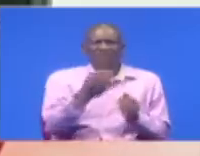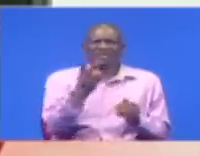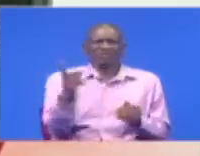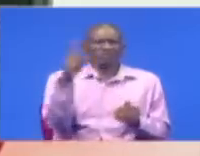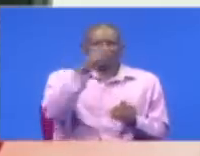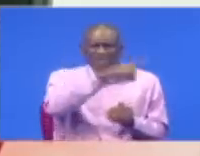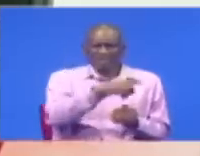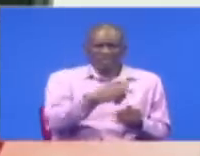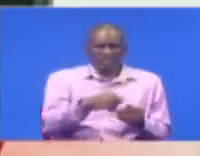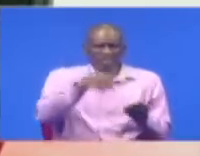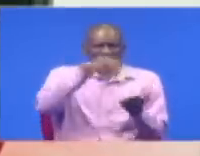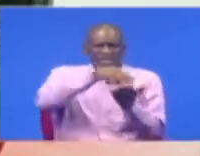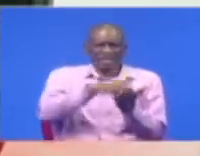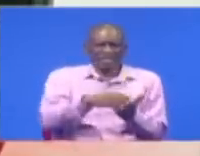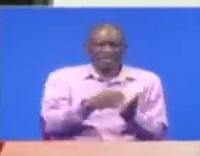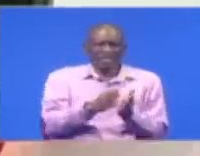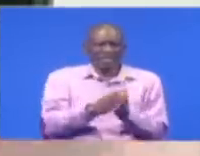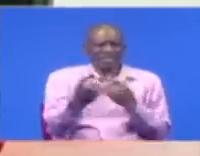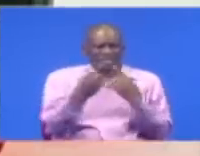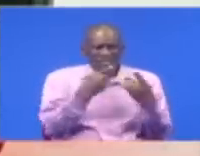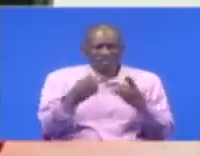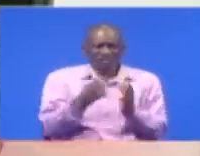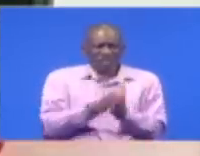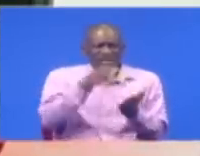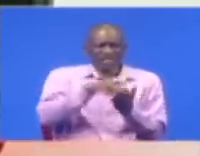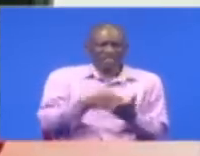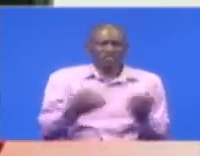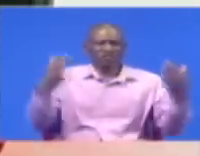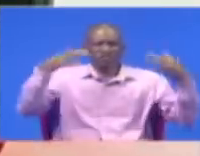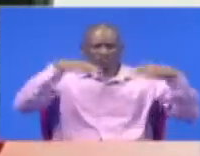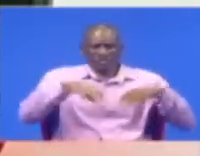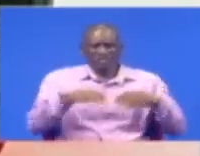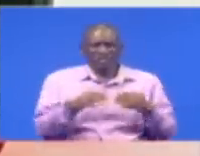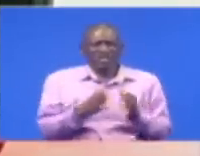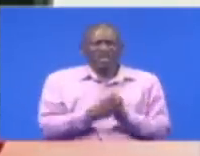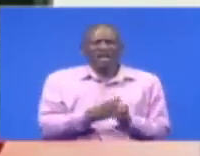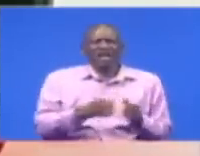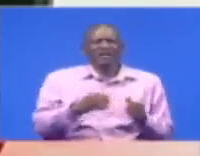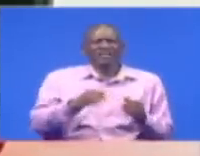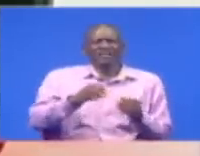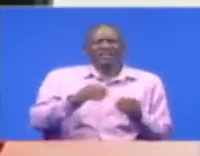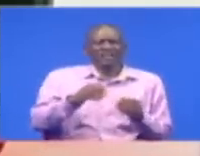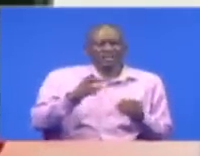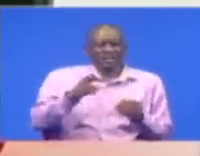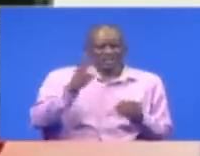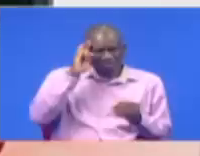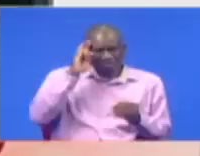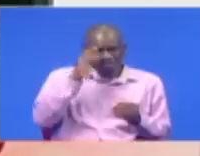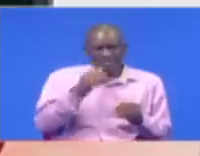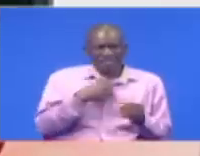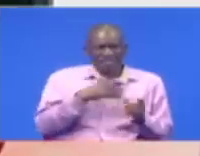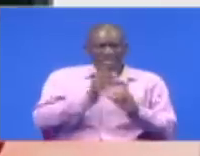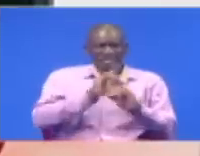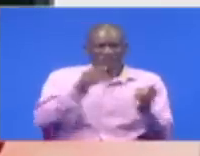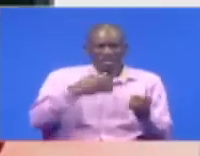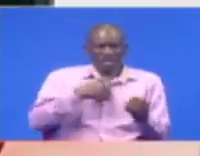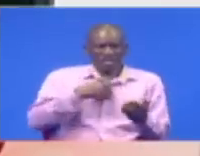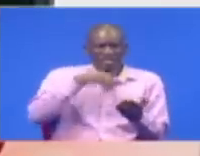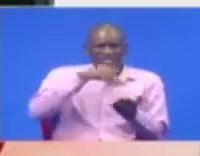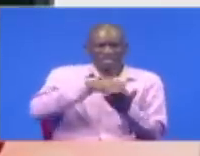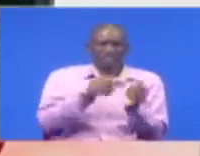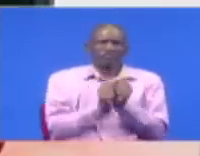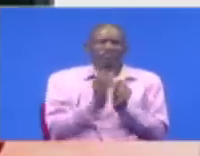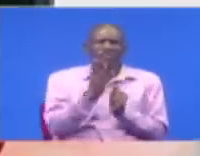2 days, case discussions and case conference, and they remembered they have not had their case on the 14th